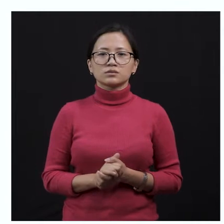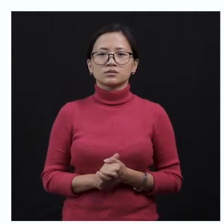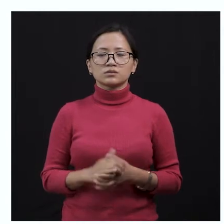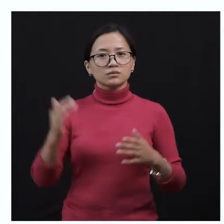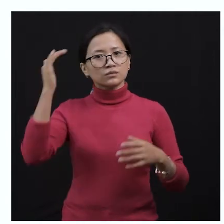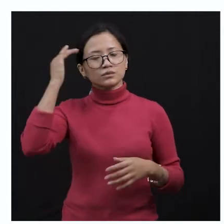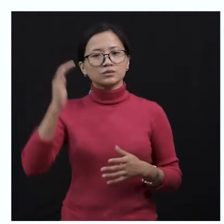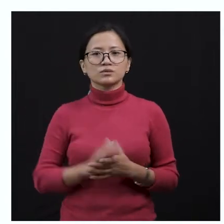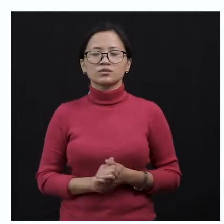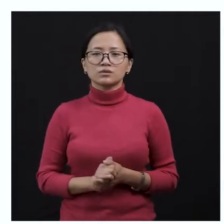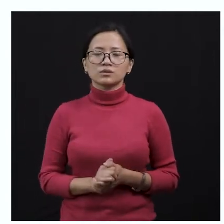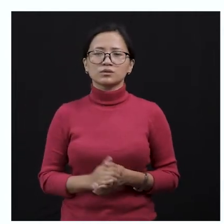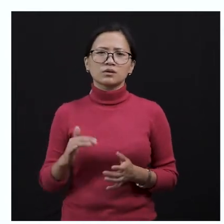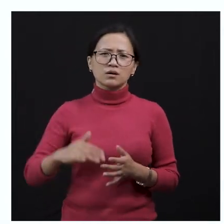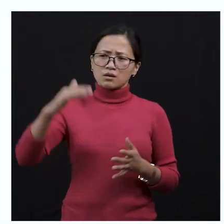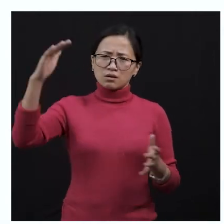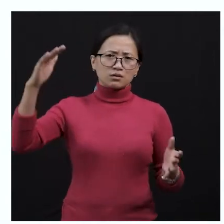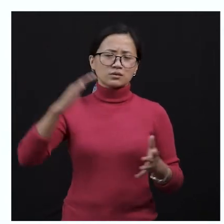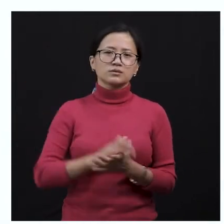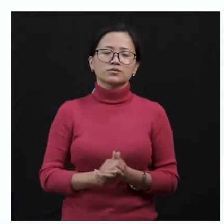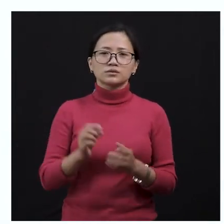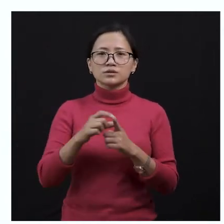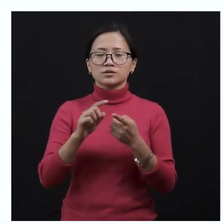And we know they are on high demand.